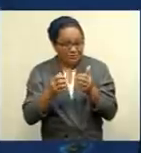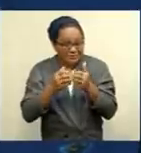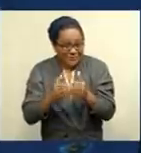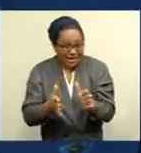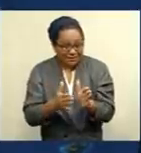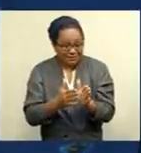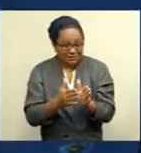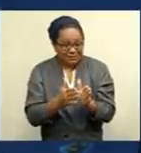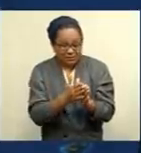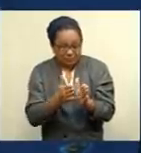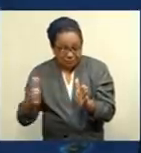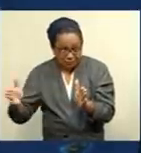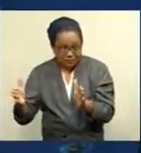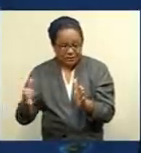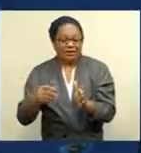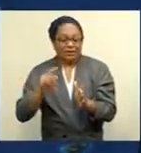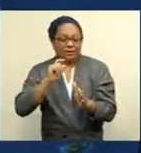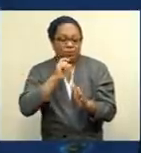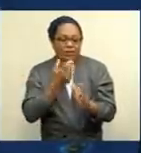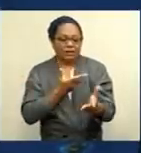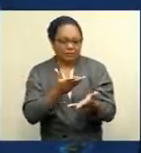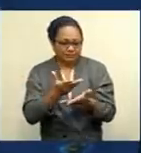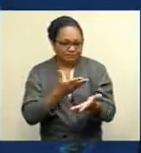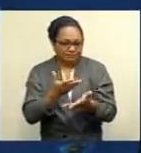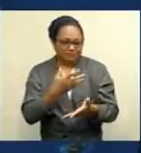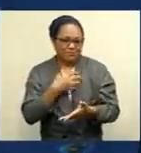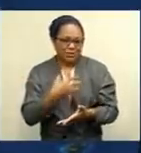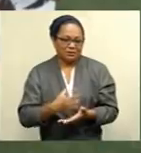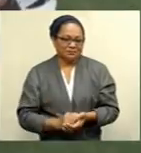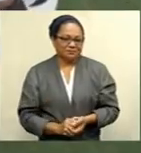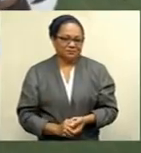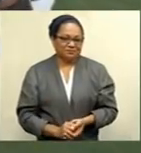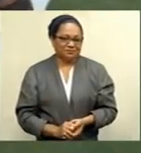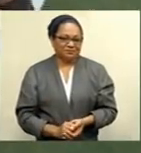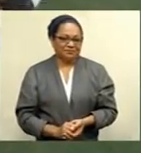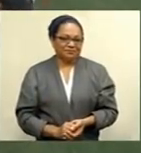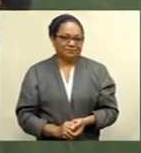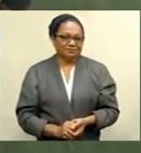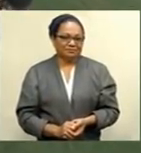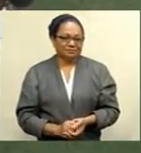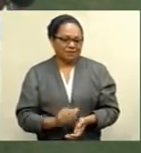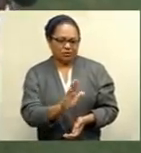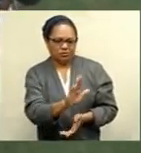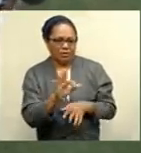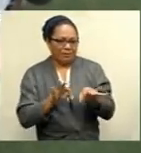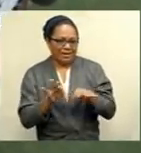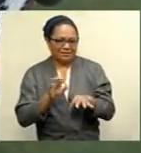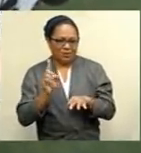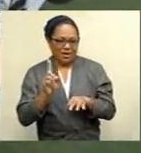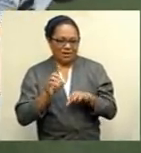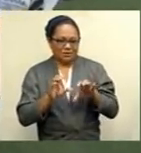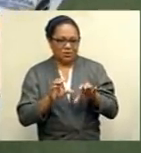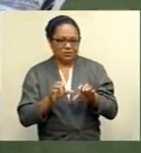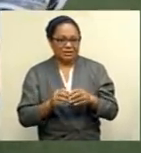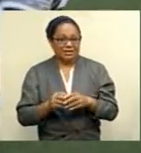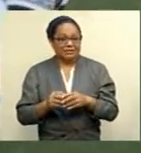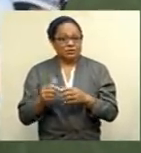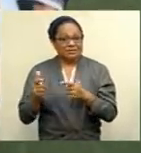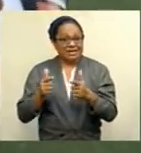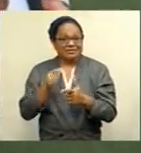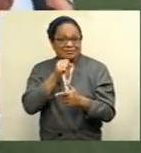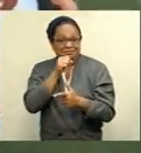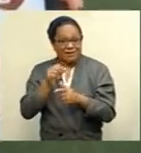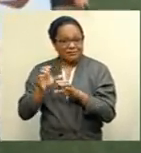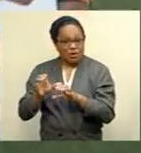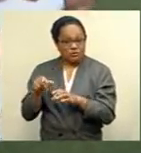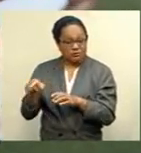we will finalize discussions and see what his intentions are to act. The current national sevens men's coach is